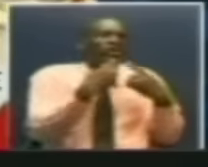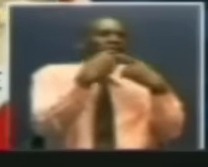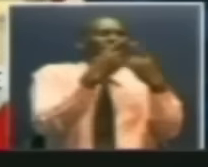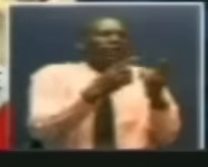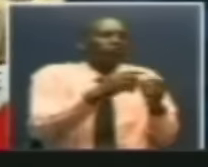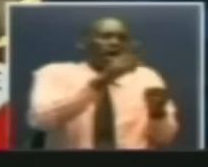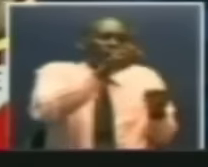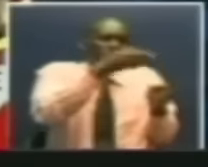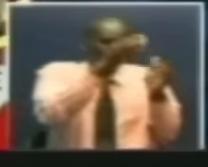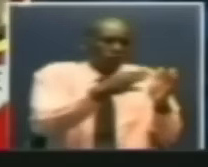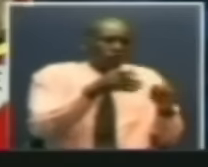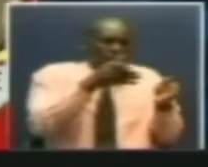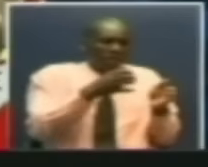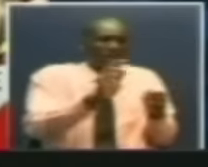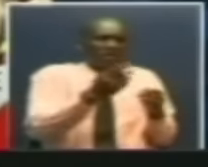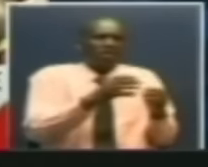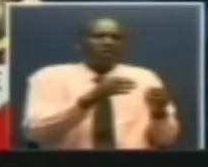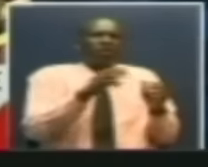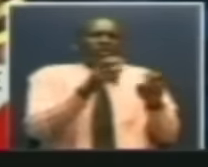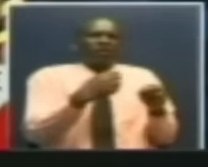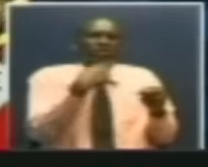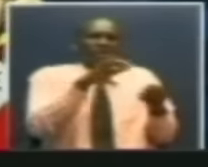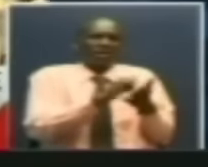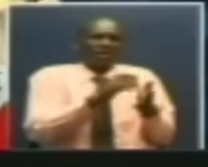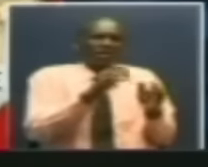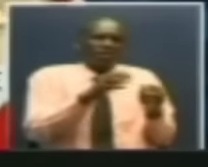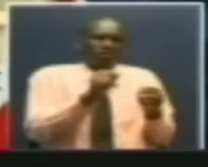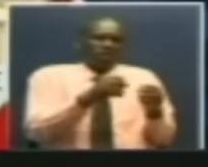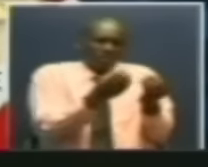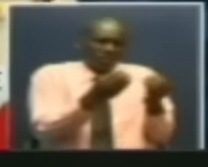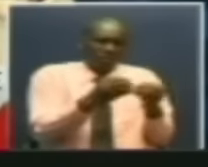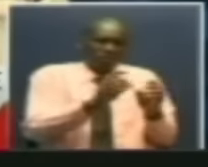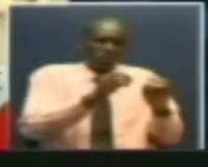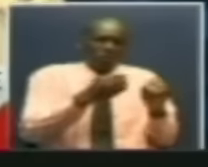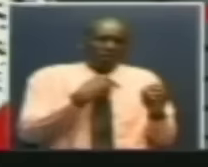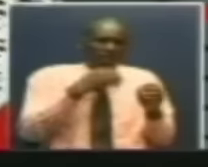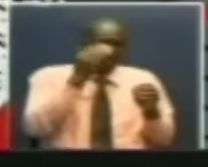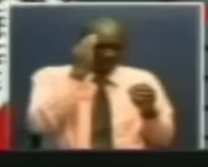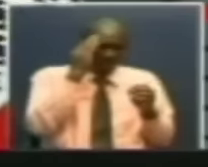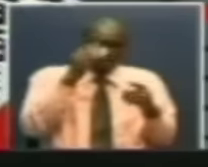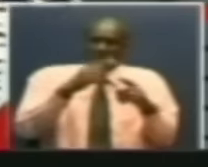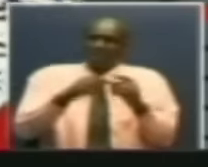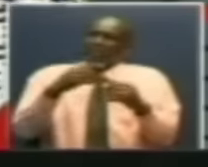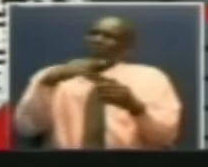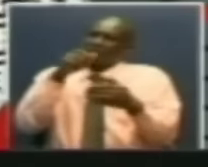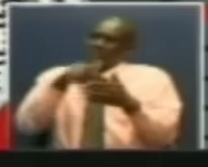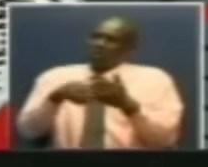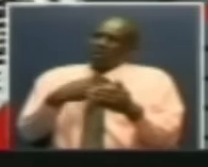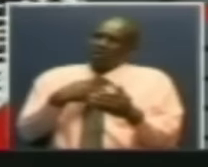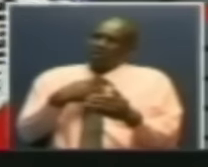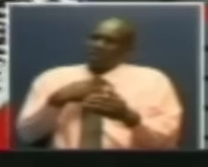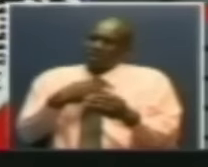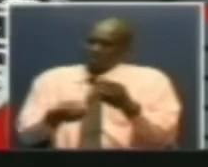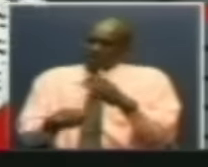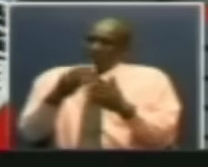prohibited immigrant. So you cannot say he has not been prosecuted. Indeed. It's simply lack of knowledge. No. But the thing is, you said it has been drawn out,